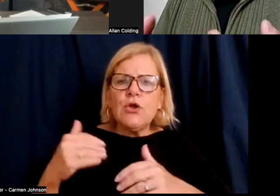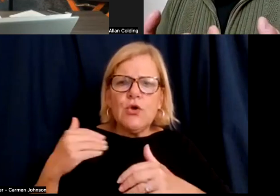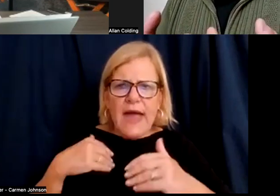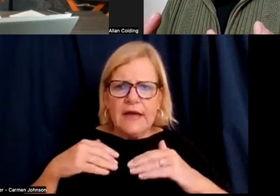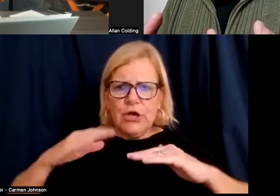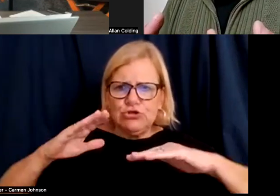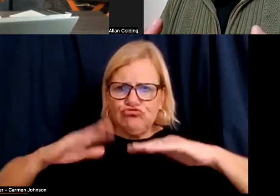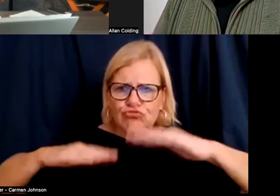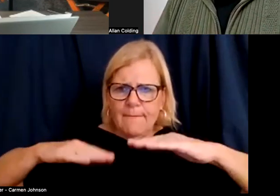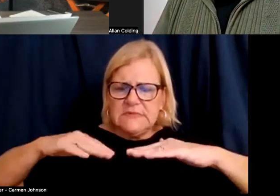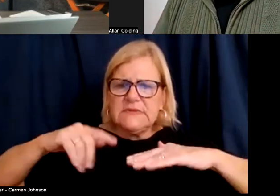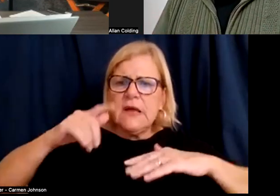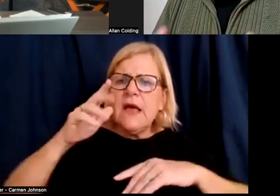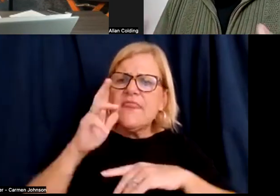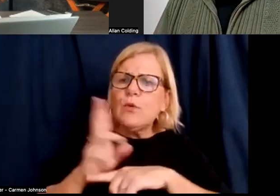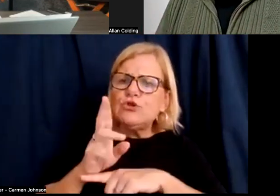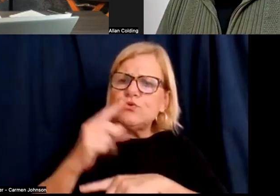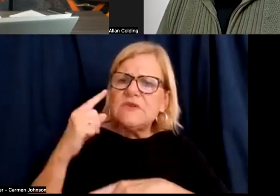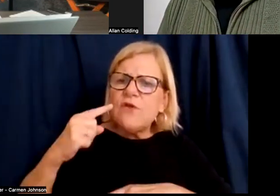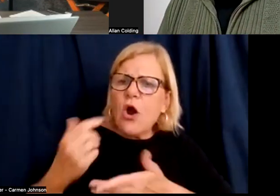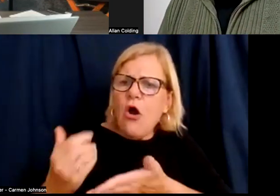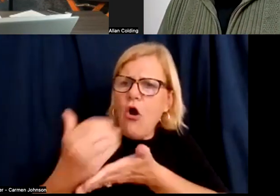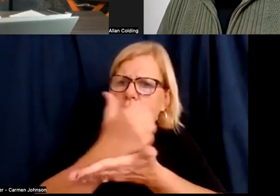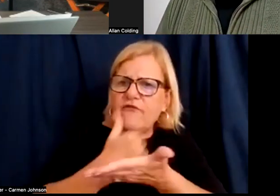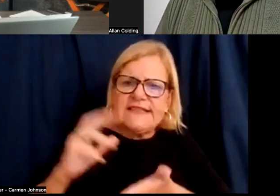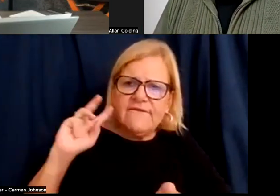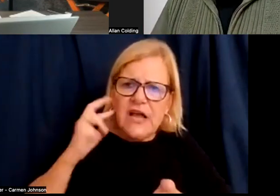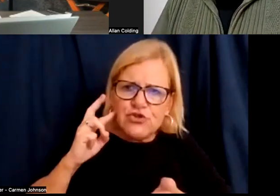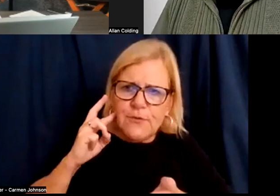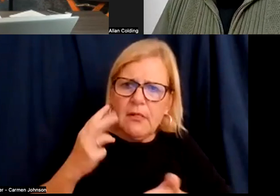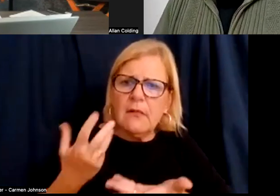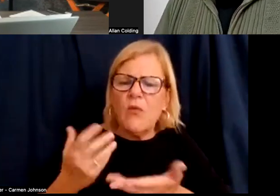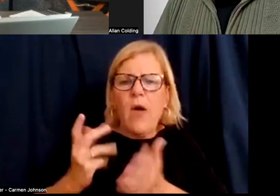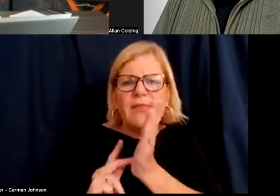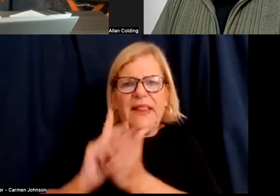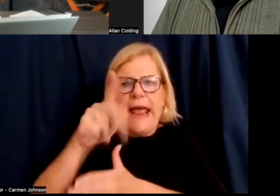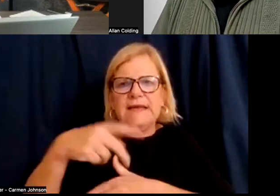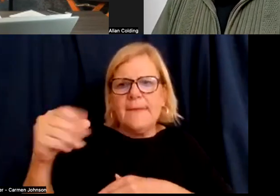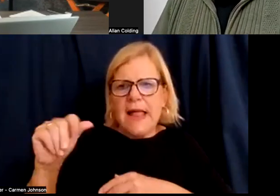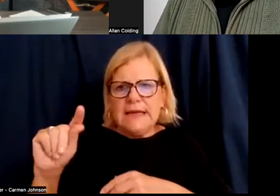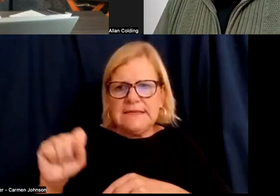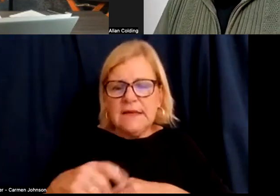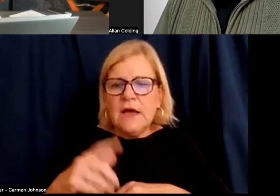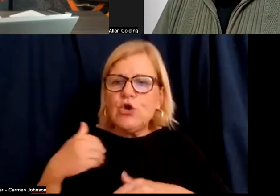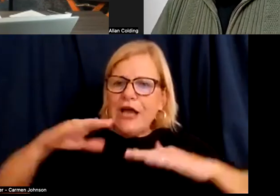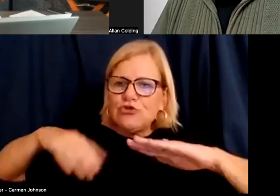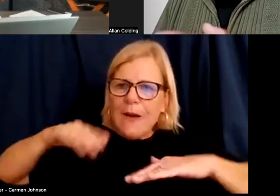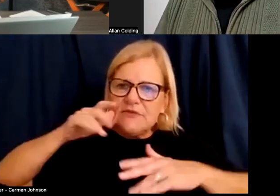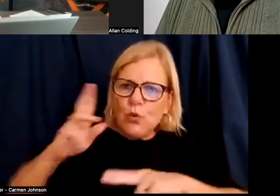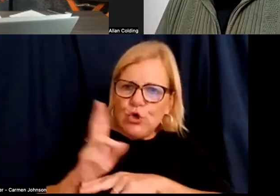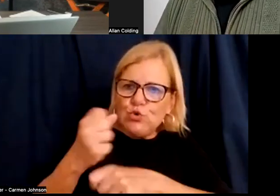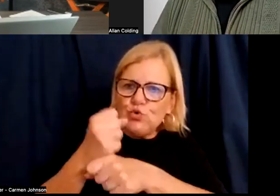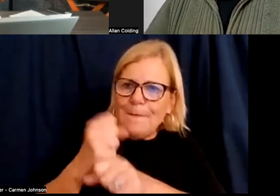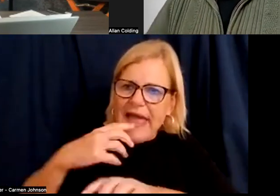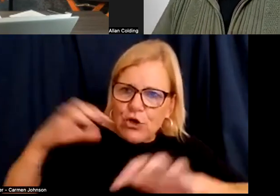drums that they would use for harvesting vegetables and the plants. Okay, you had drums that was used to make